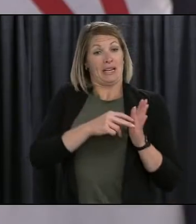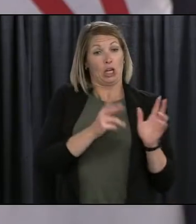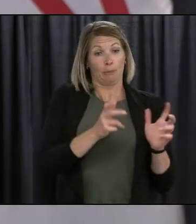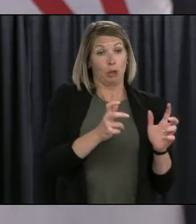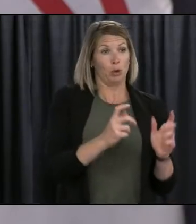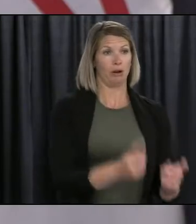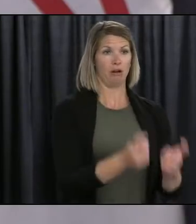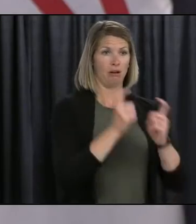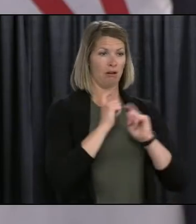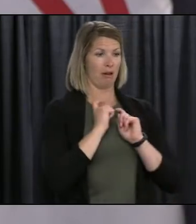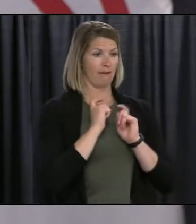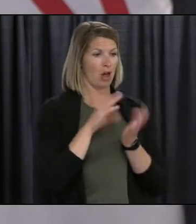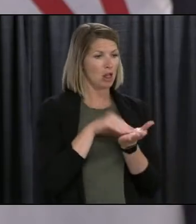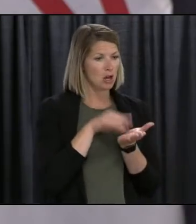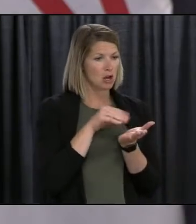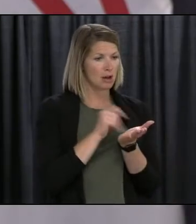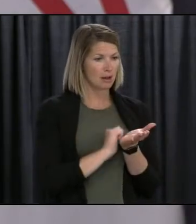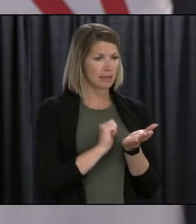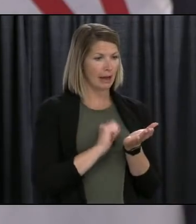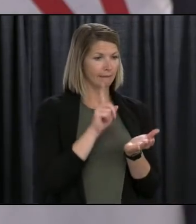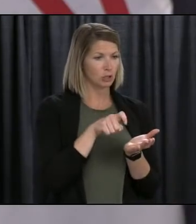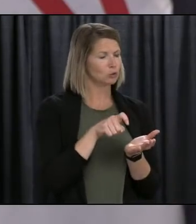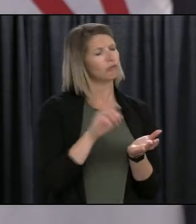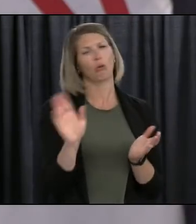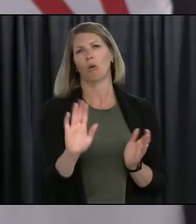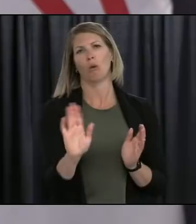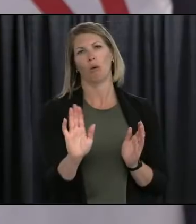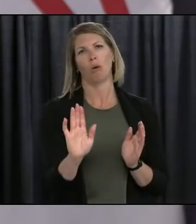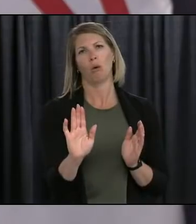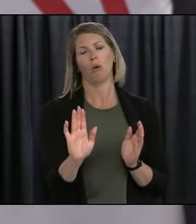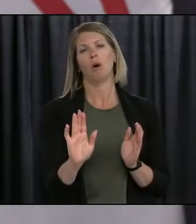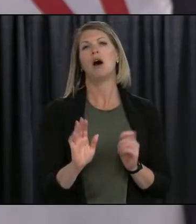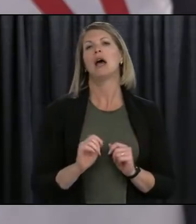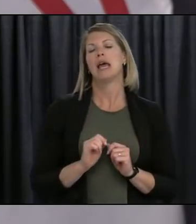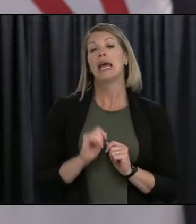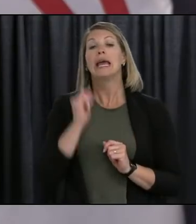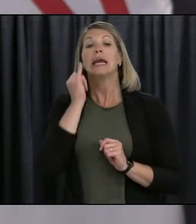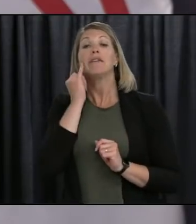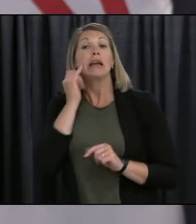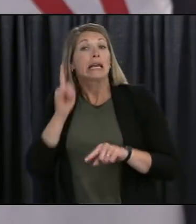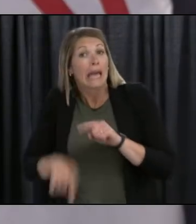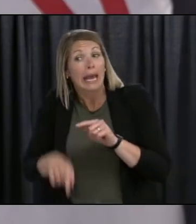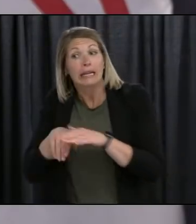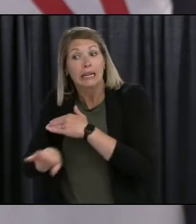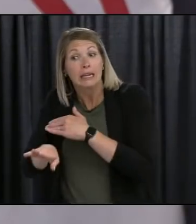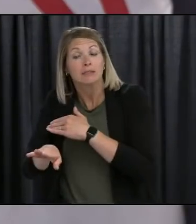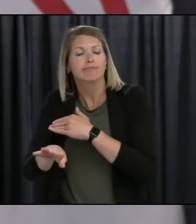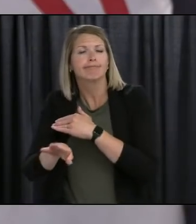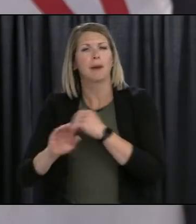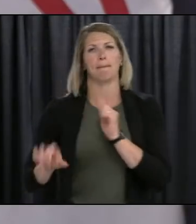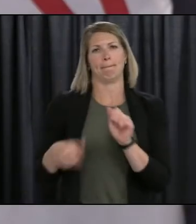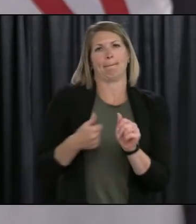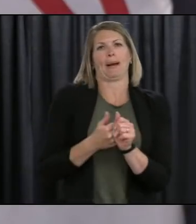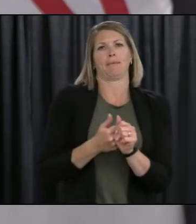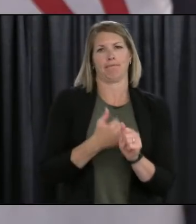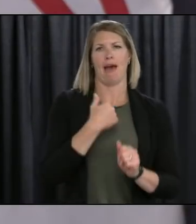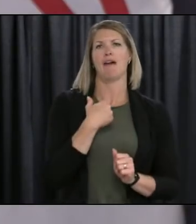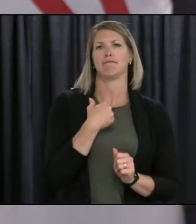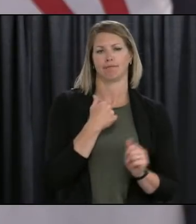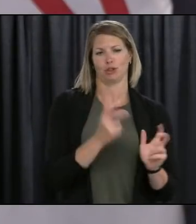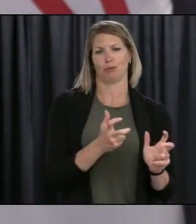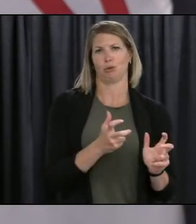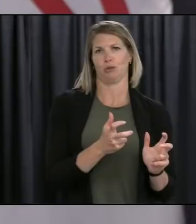ensuring teaching and learning can continue and be accessible from anywhere. So this is extremely important for students